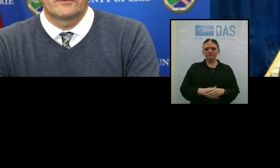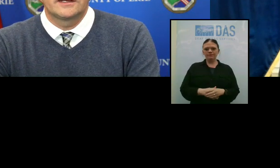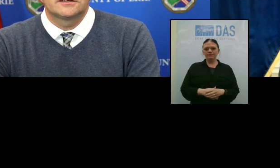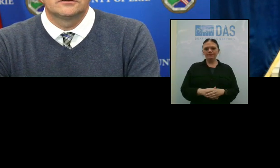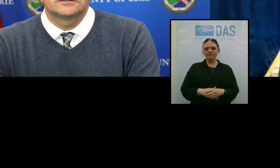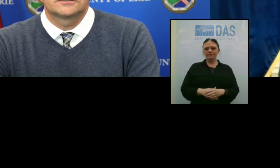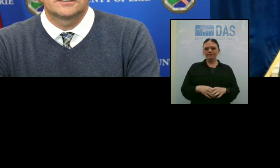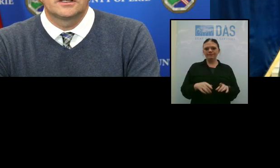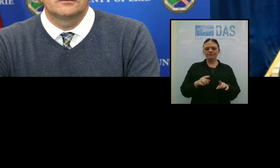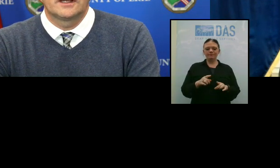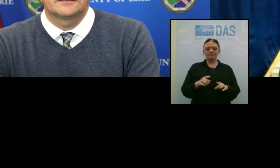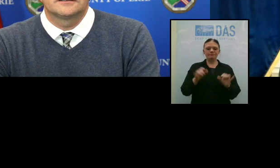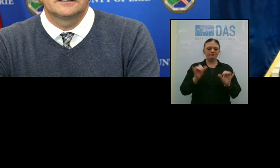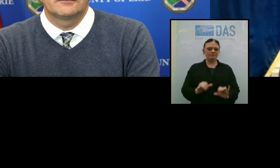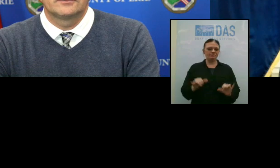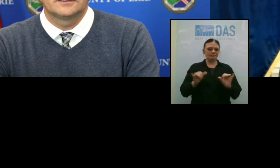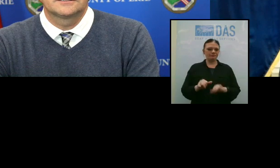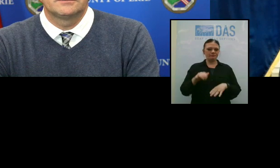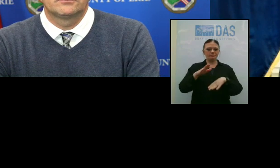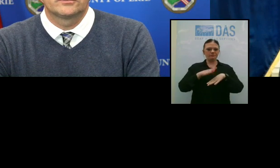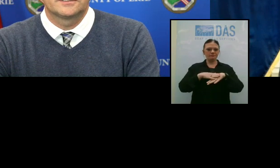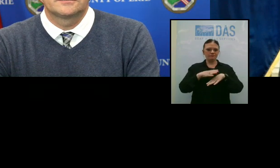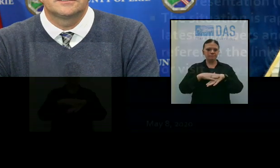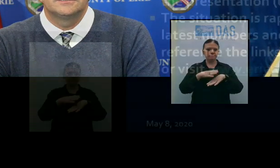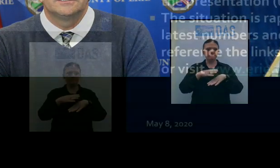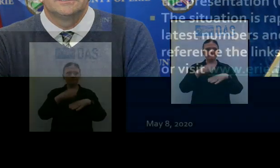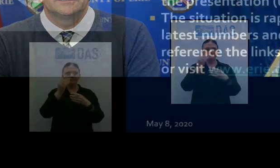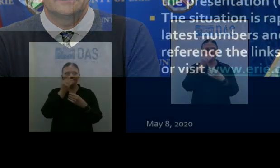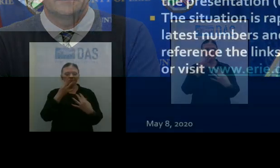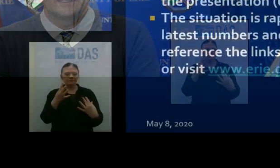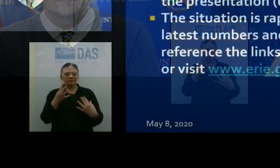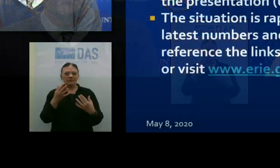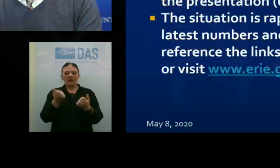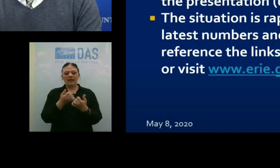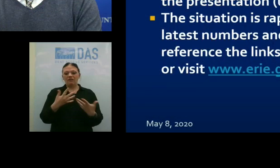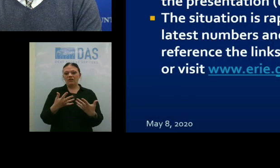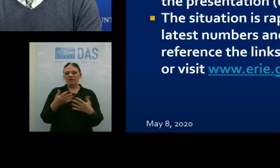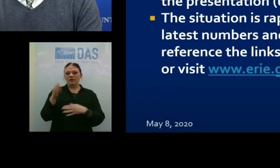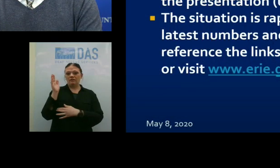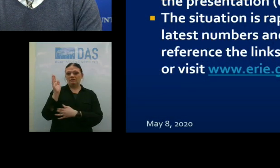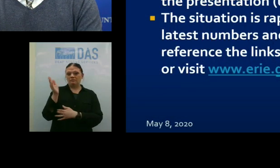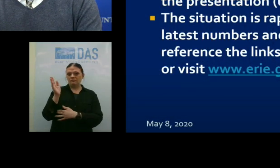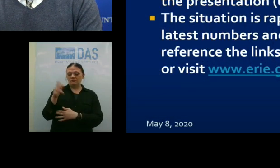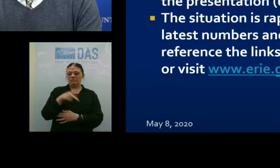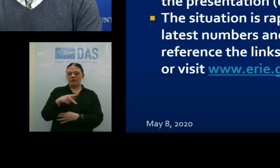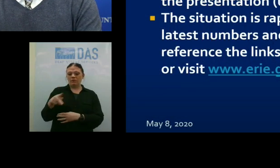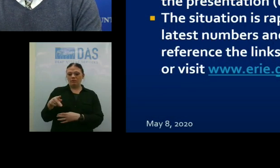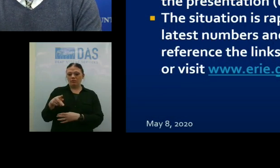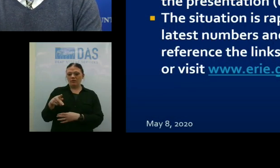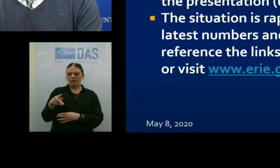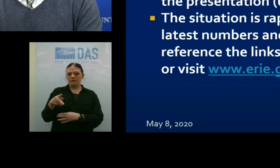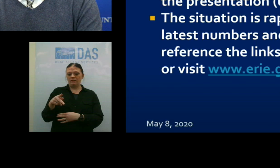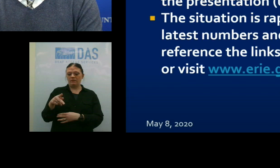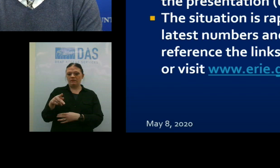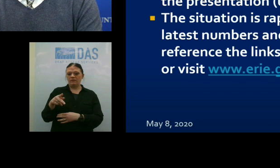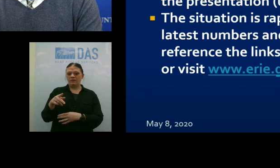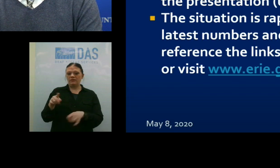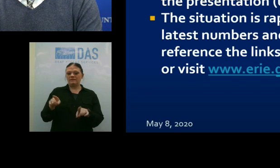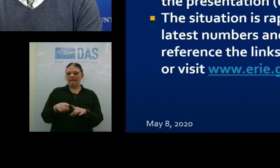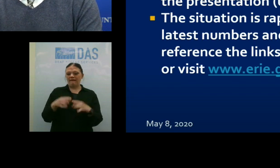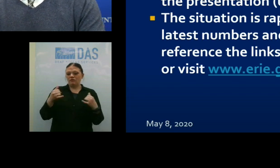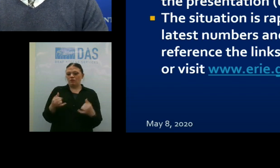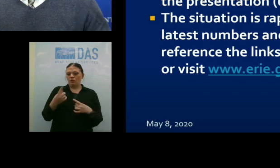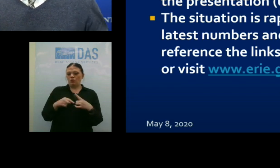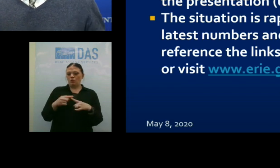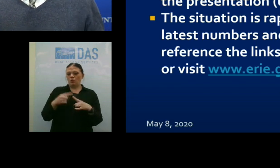little proviso just to tell you that everything that's being presented is as was put in the presentation or what we knew as we